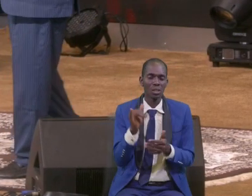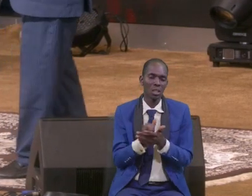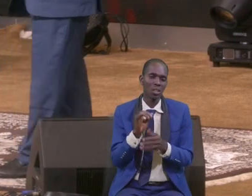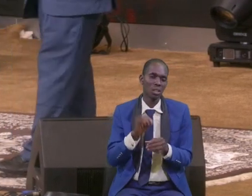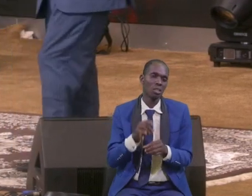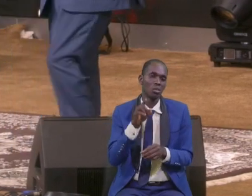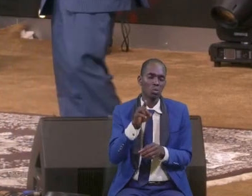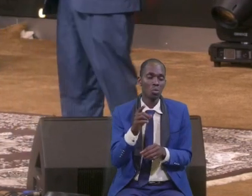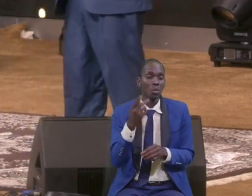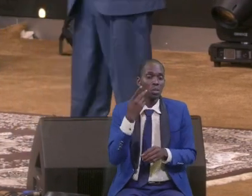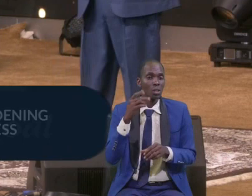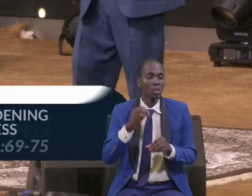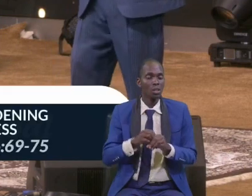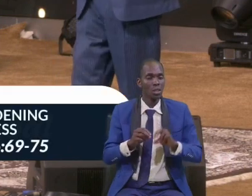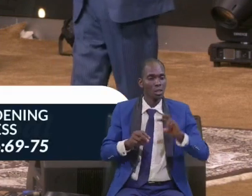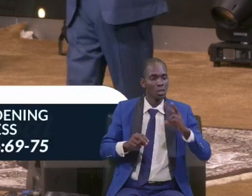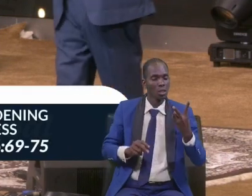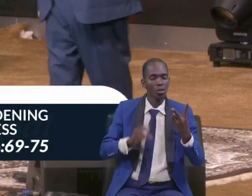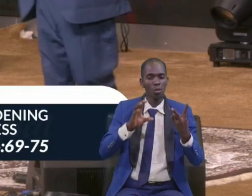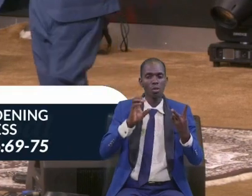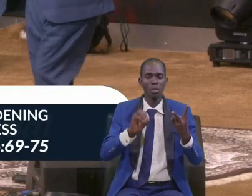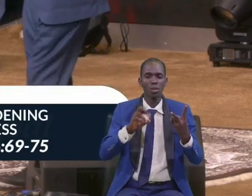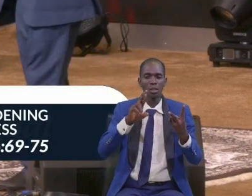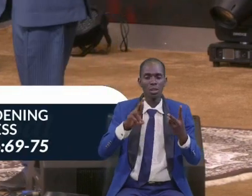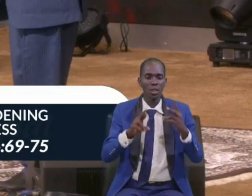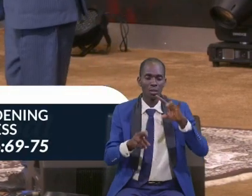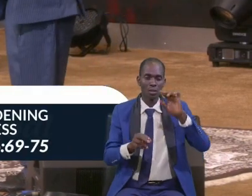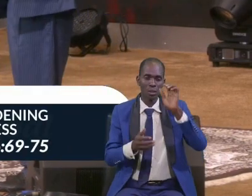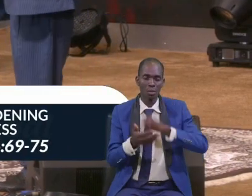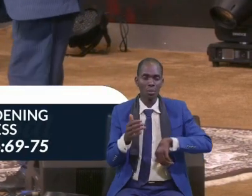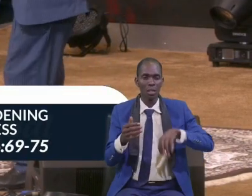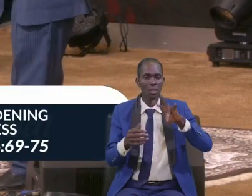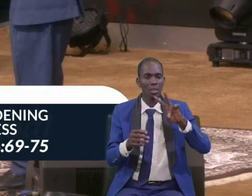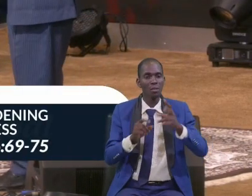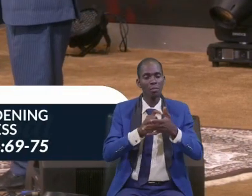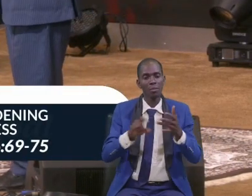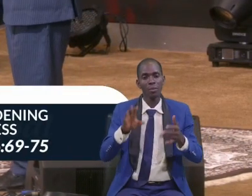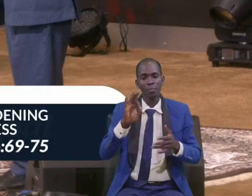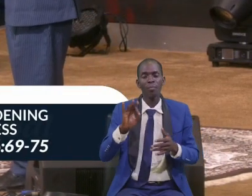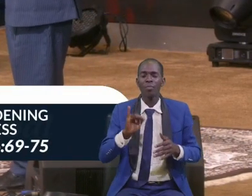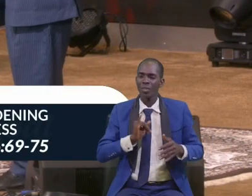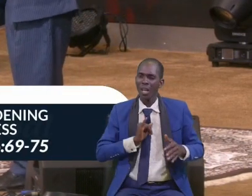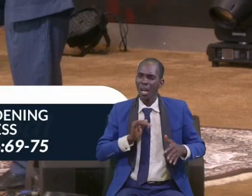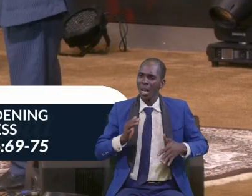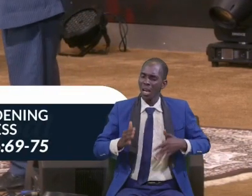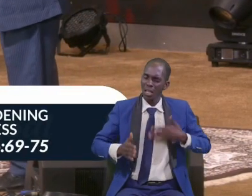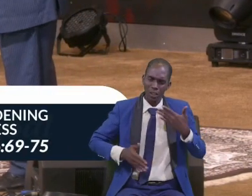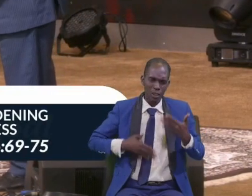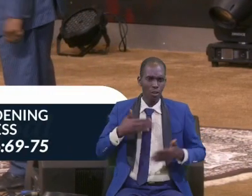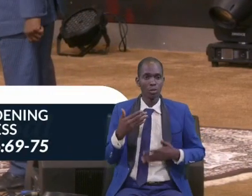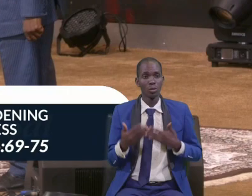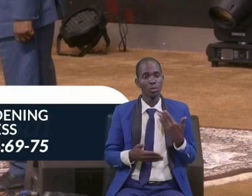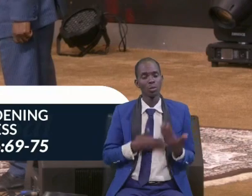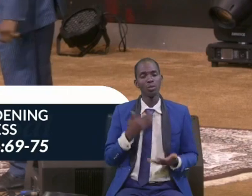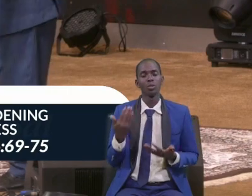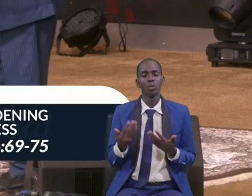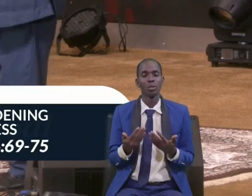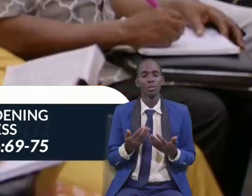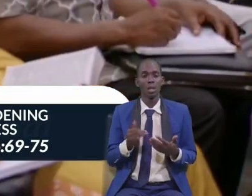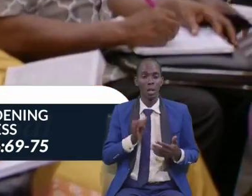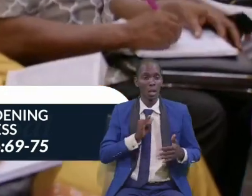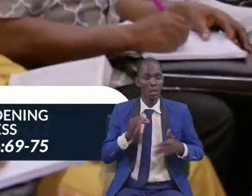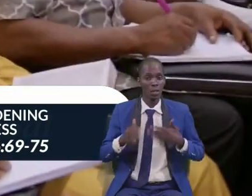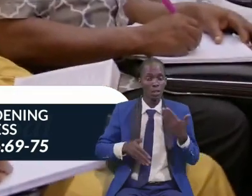chapter 7 verse 9. It says, now I rejoice, not that ye were made sorry, but I